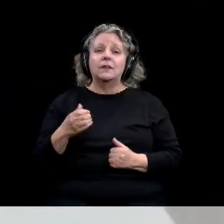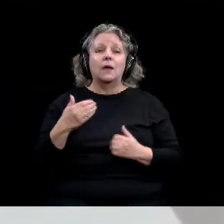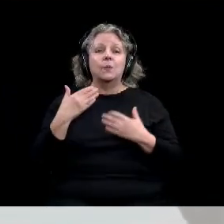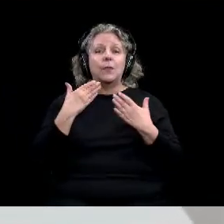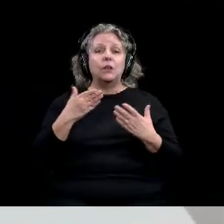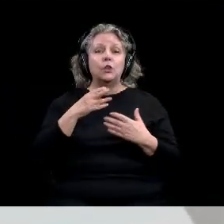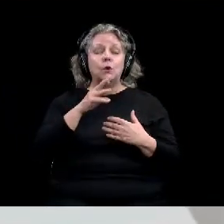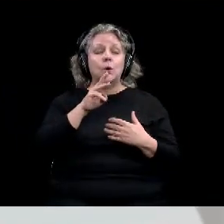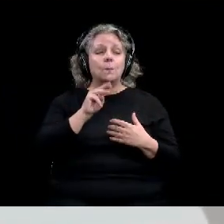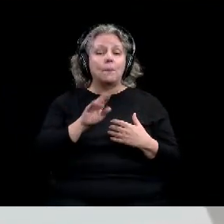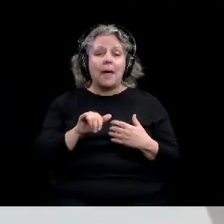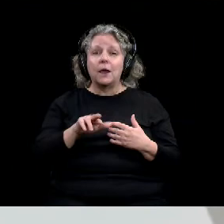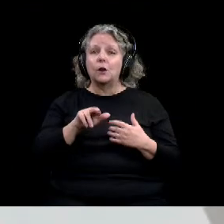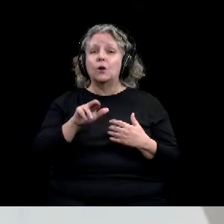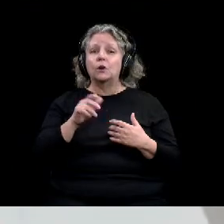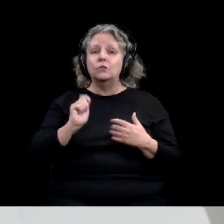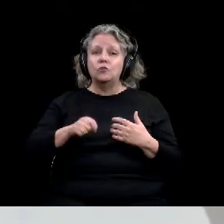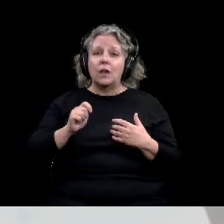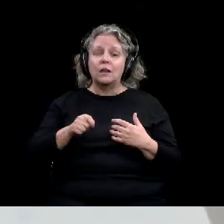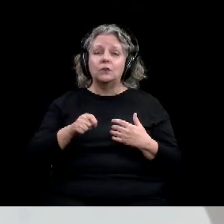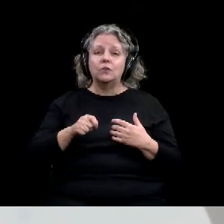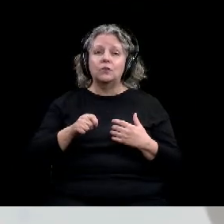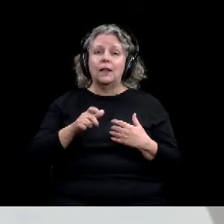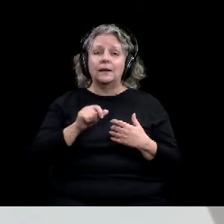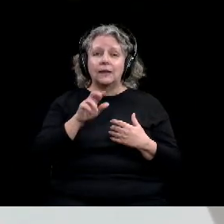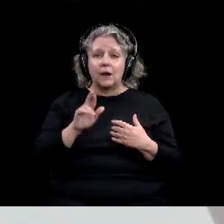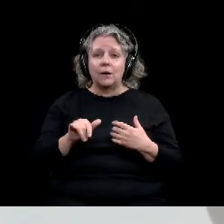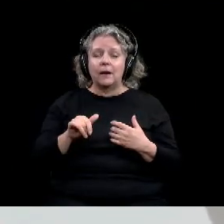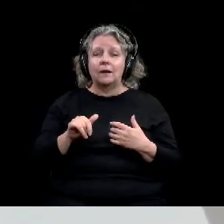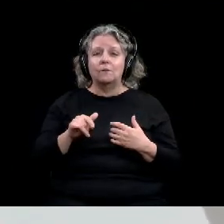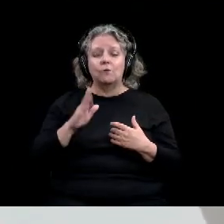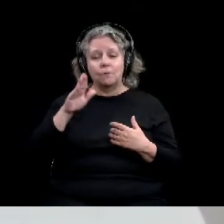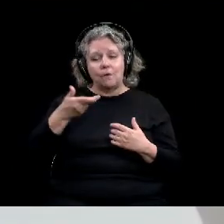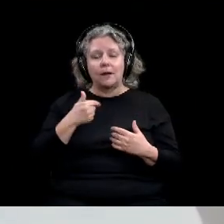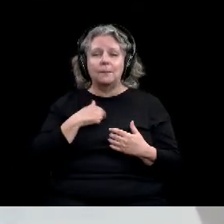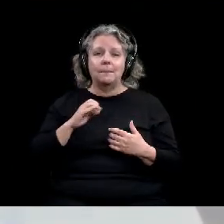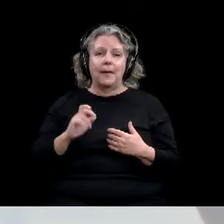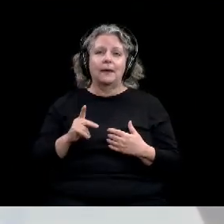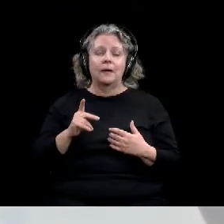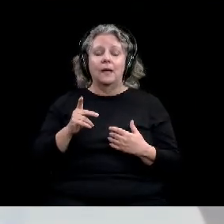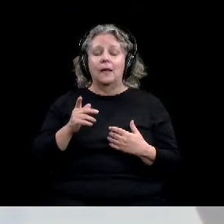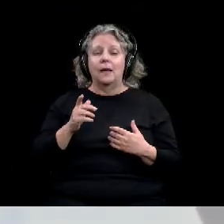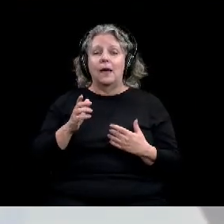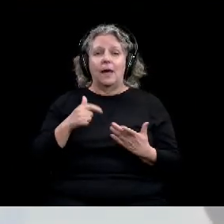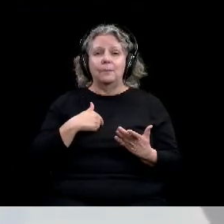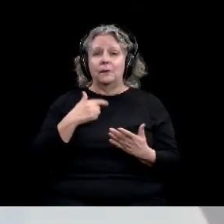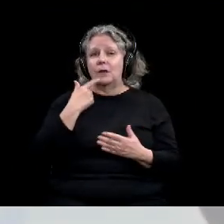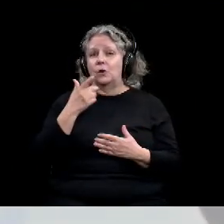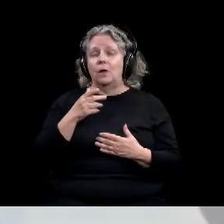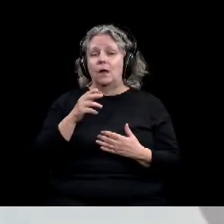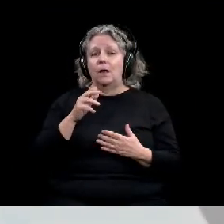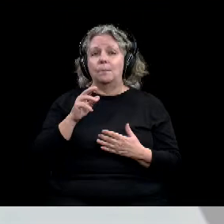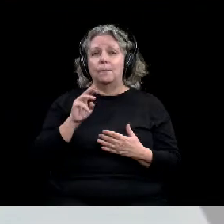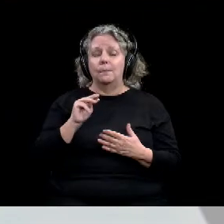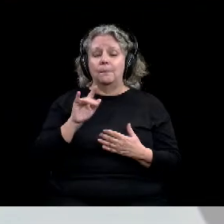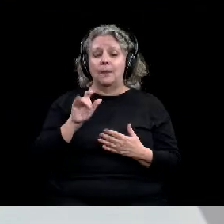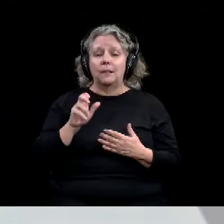jump right in. McLennan County, our total number of confirmed cases in the county to date is